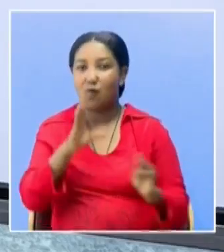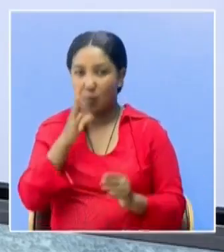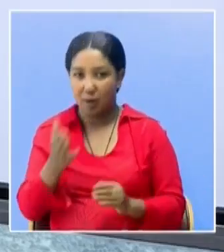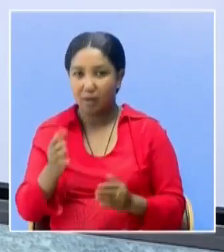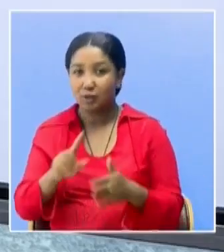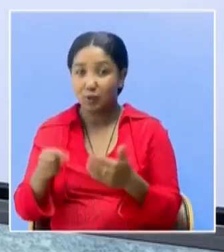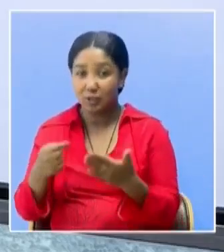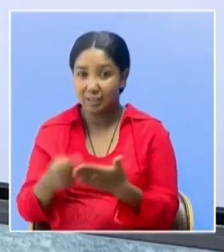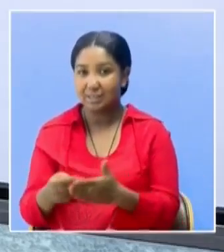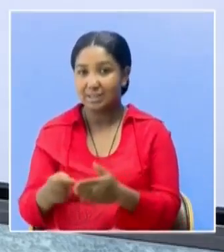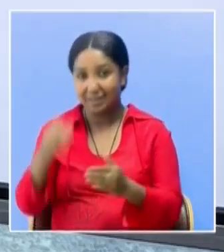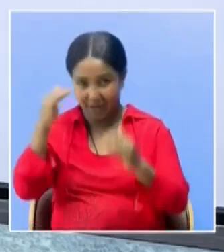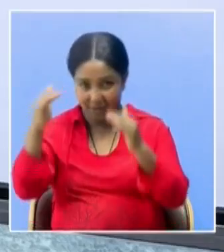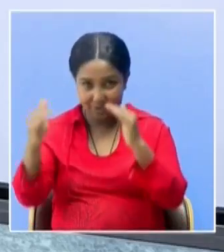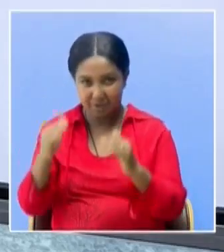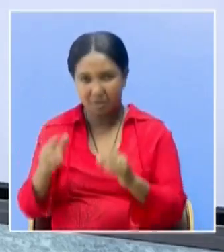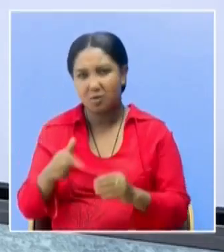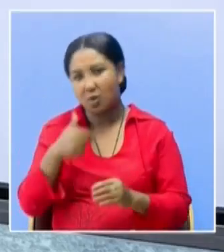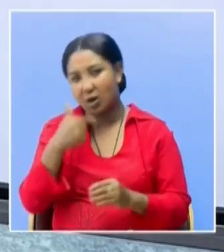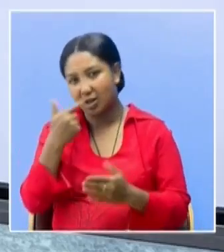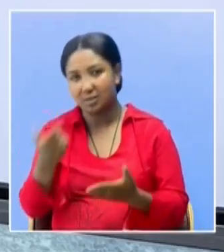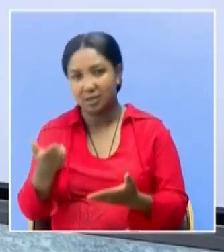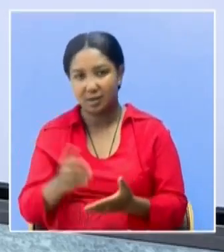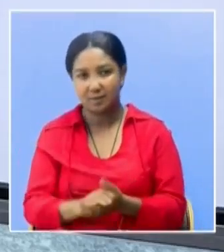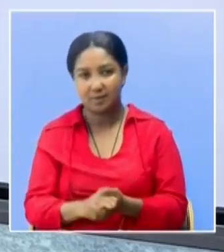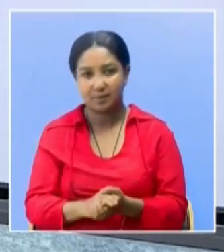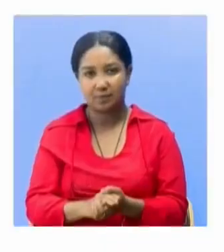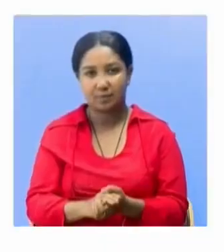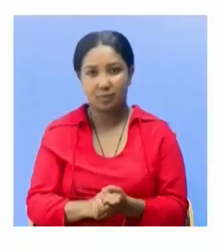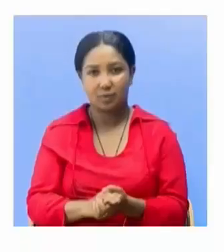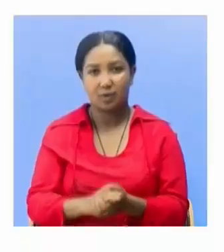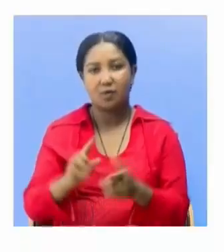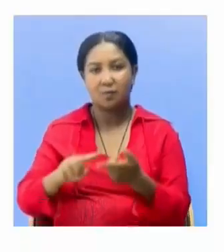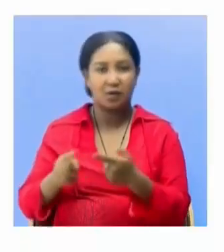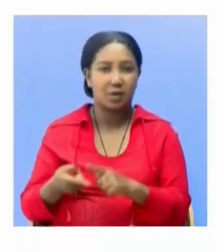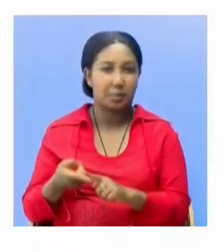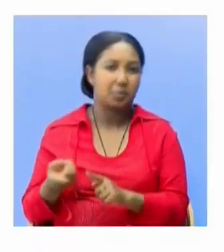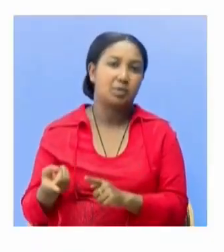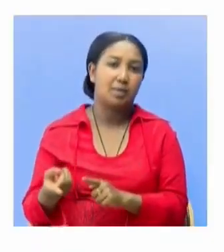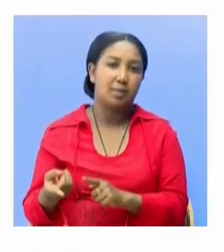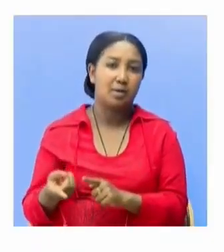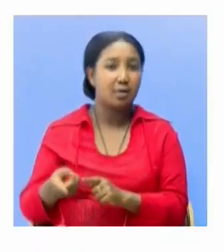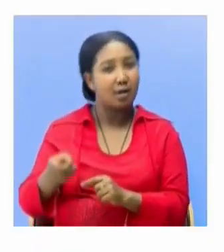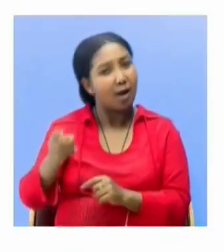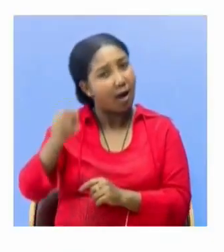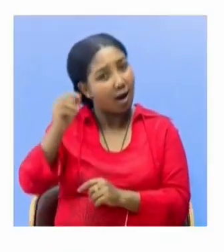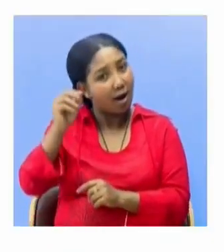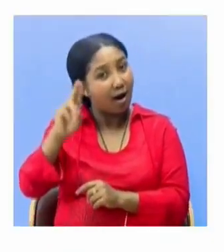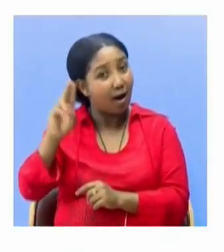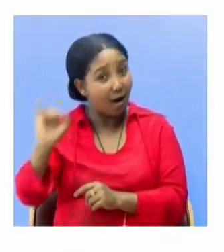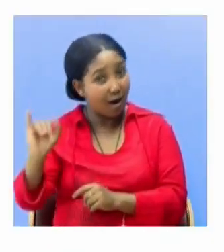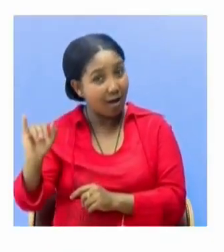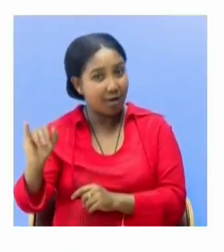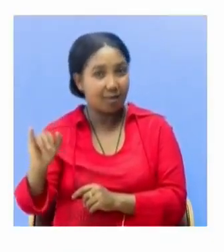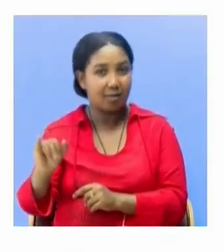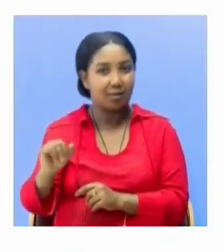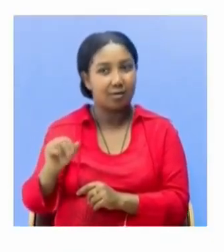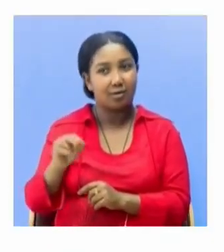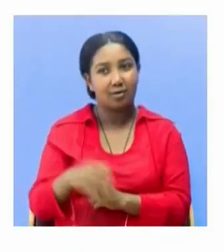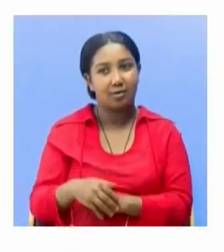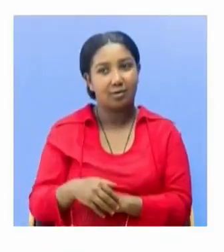in the case of greeting is you are welcome to greet your friends such a way. Hi,